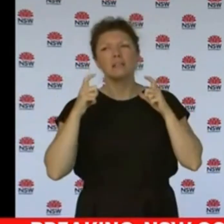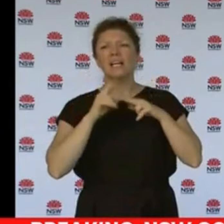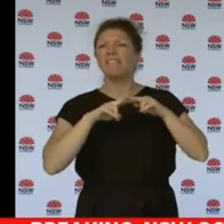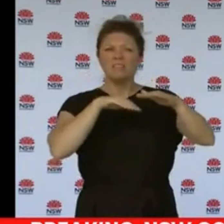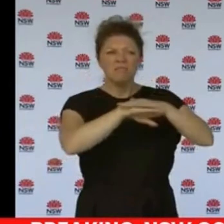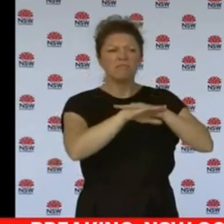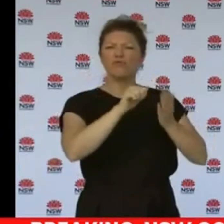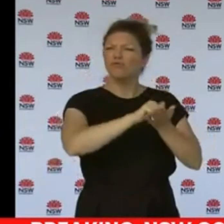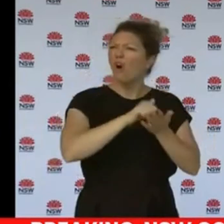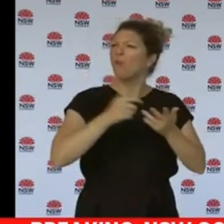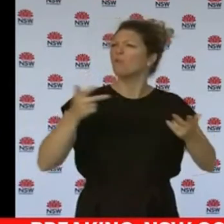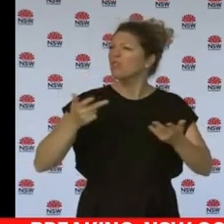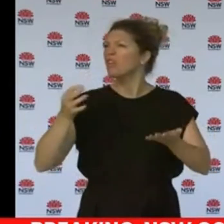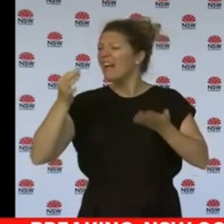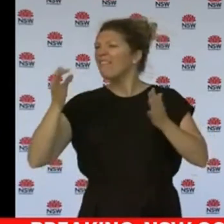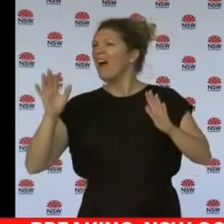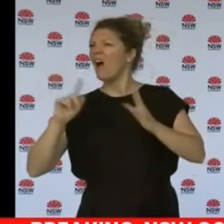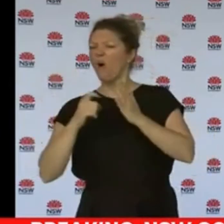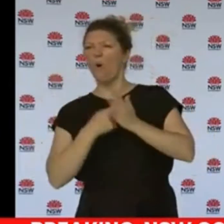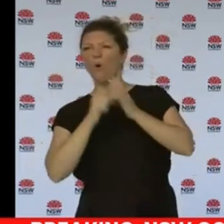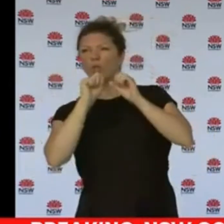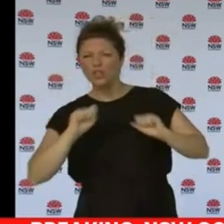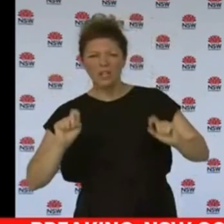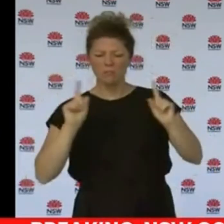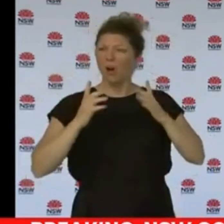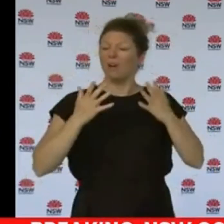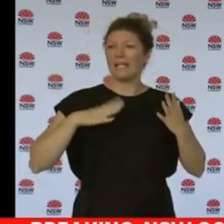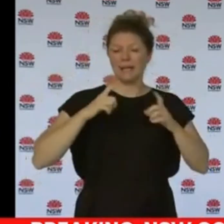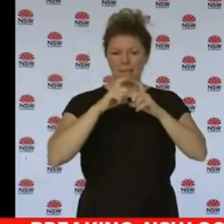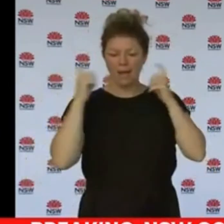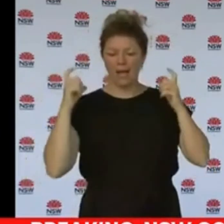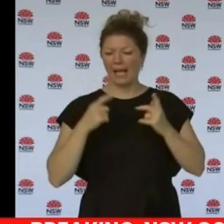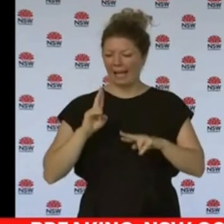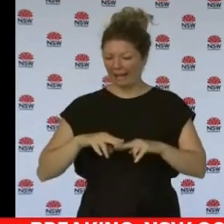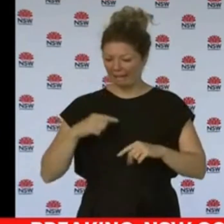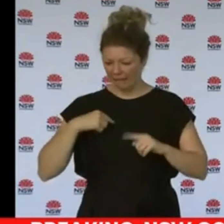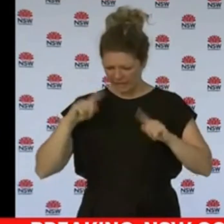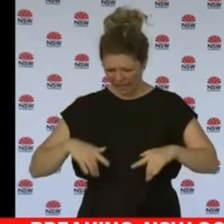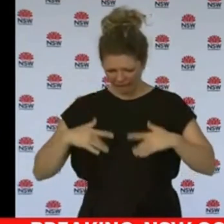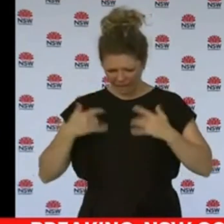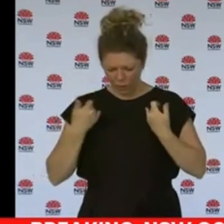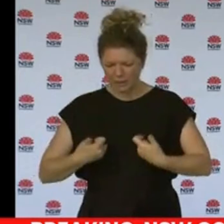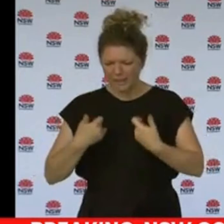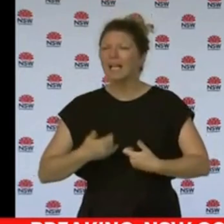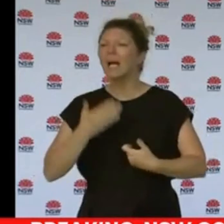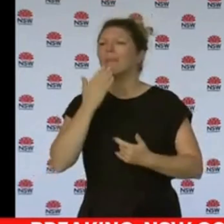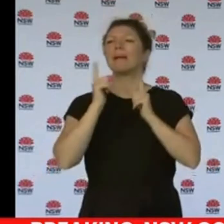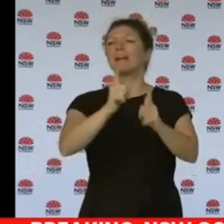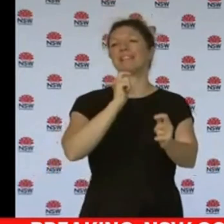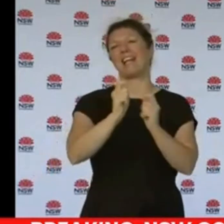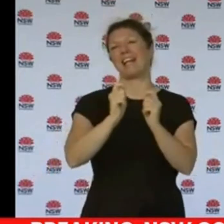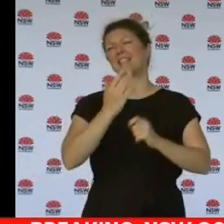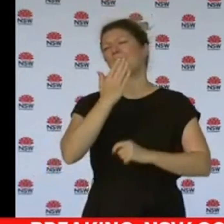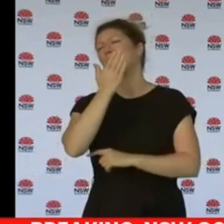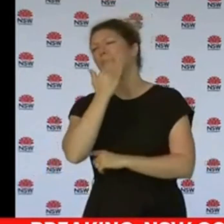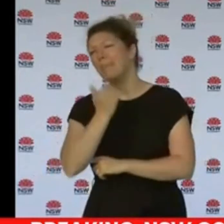that's required. But most importantly, if you have the mildest symptoms, get tested, stay isolated until you have a negative